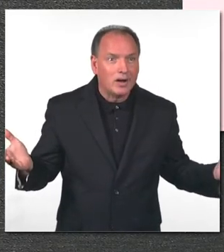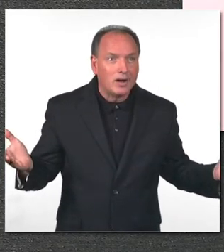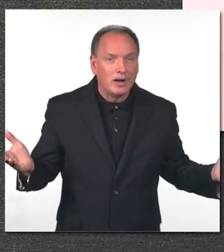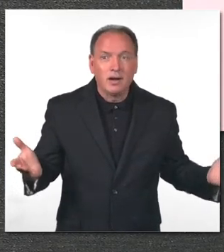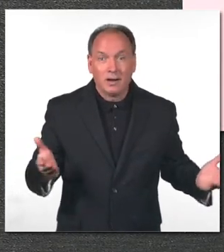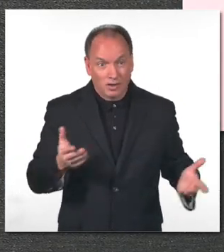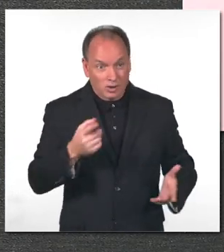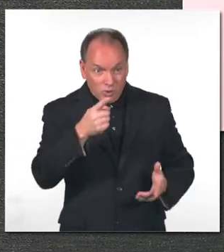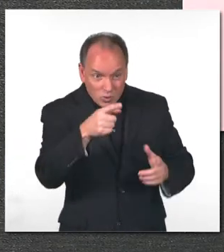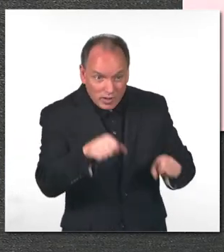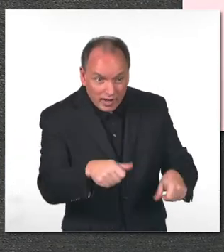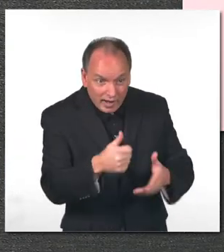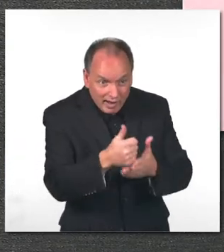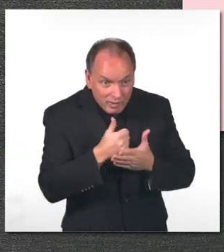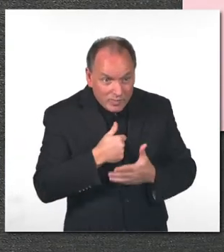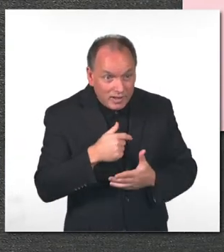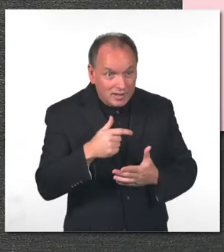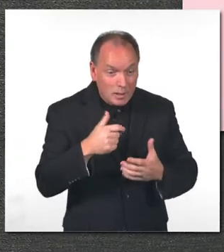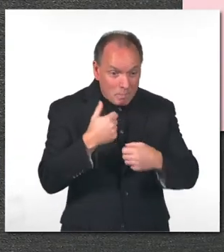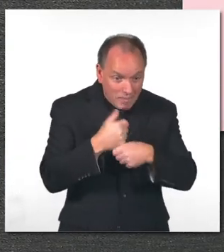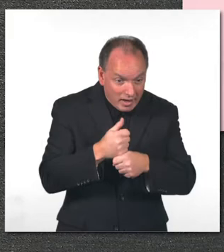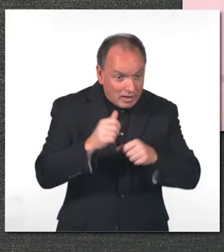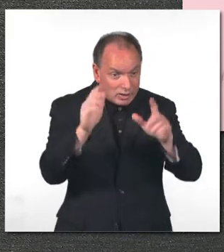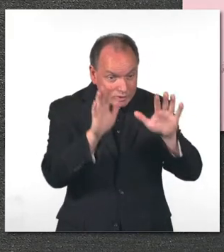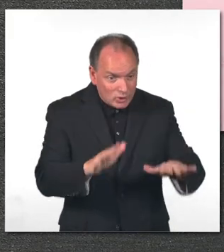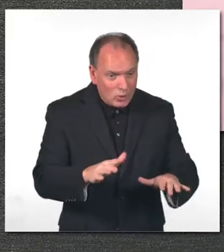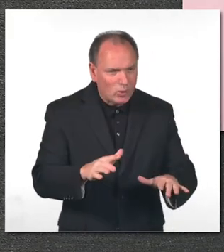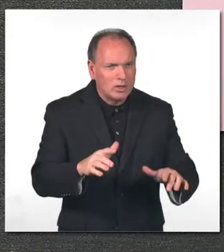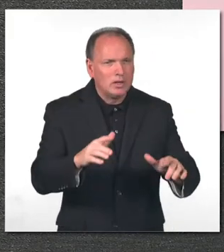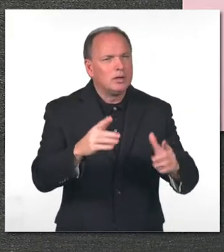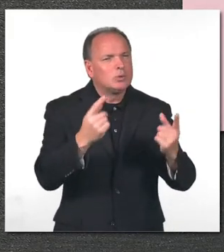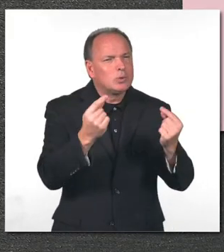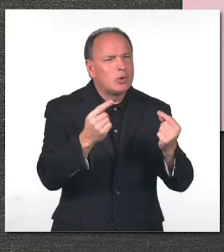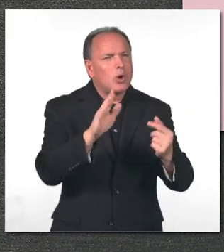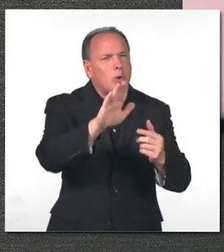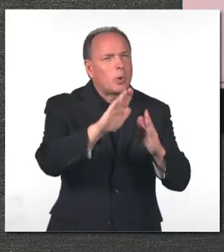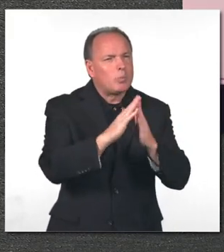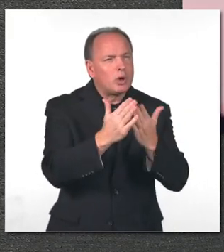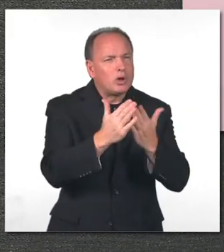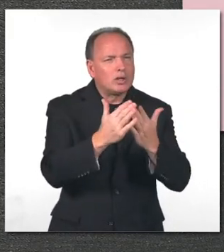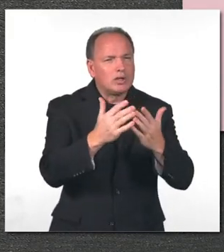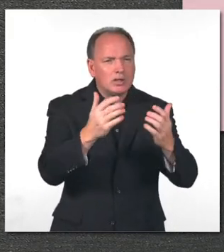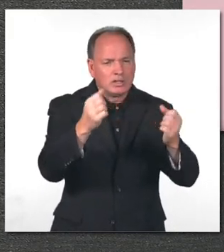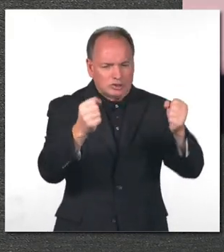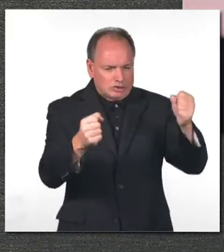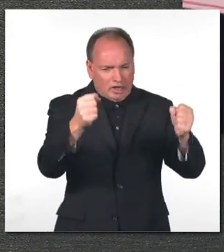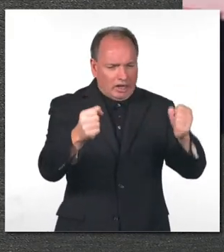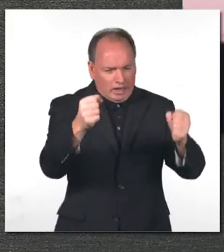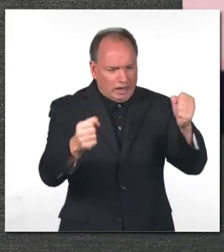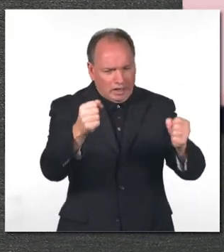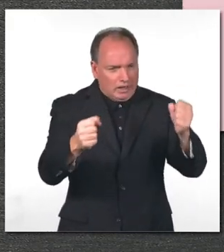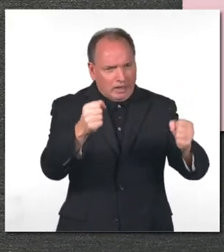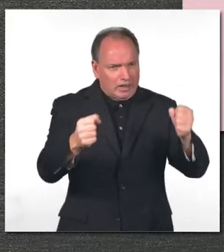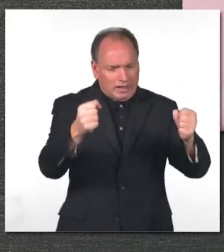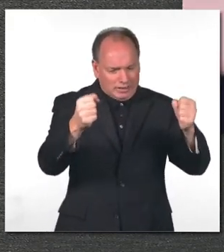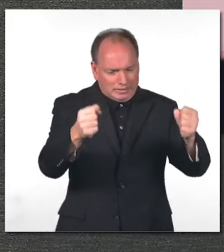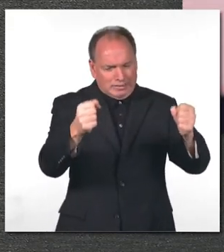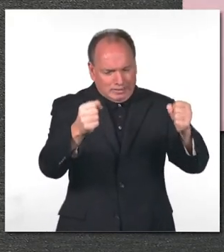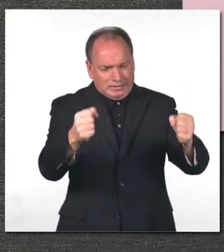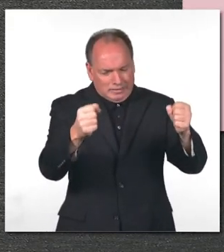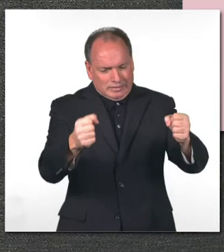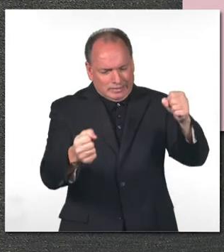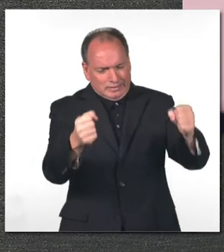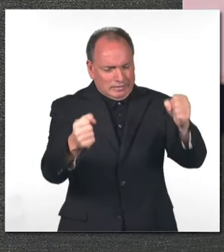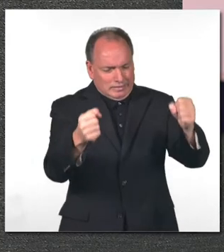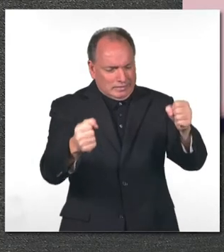Maybe we could make some. Could you please shake the book? Can you shake your book a little bit? Make some snow for the